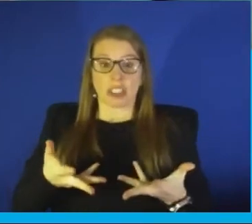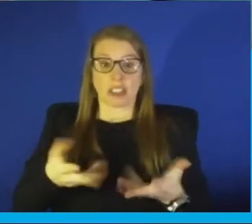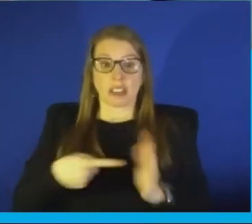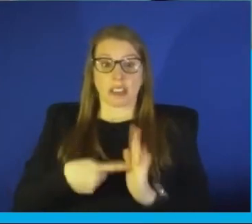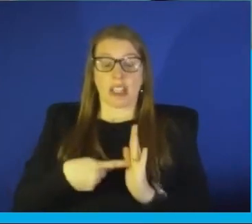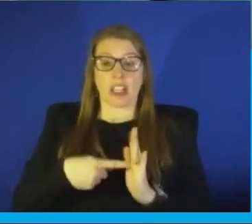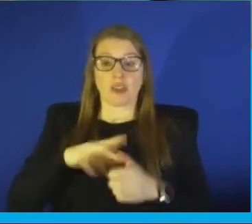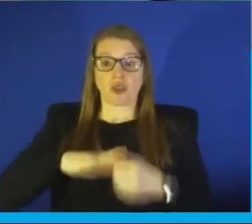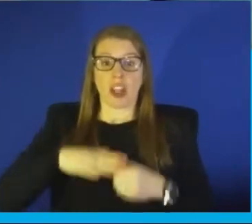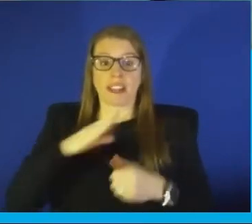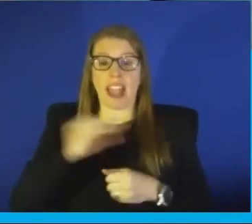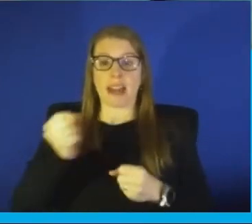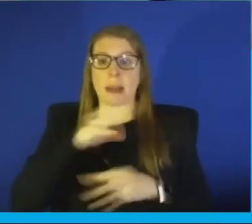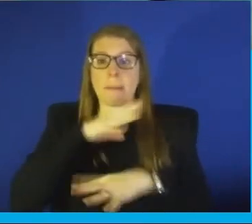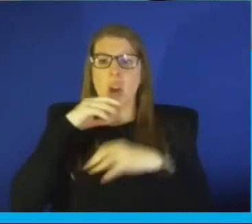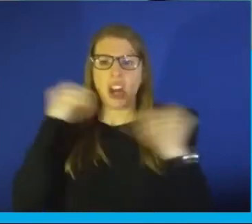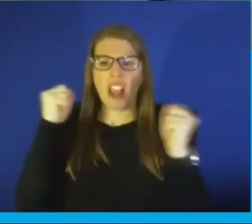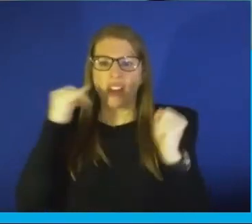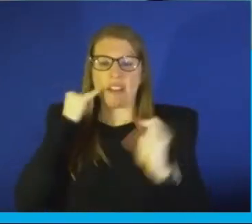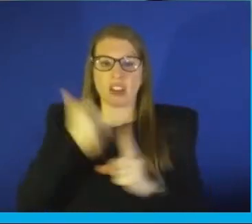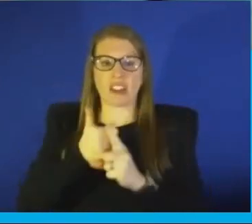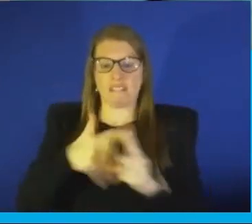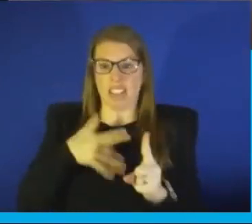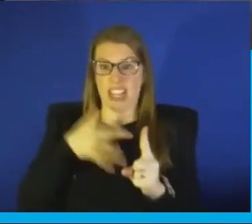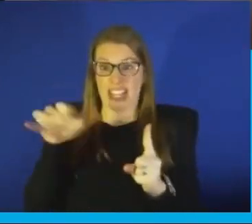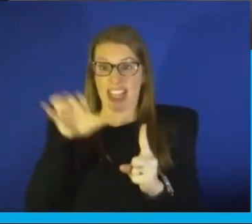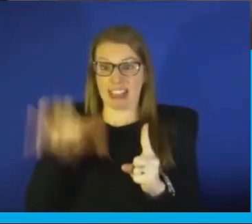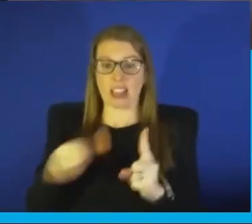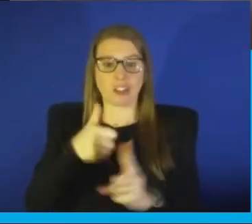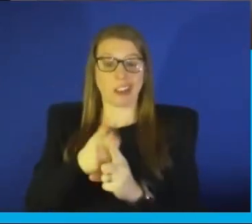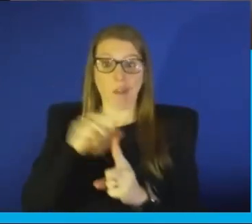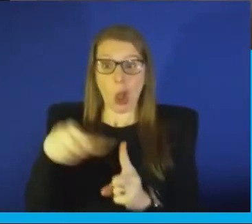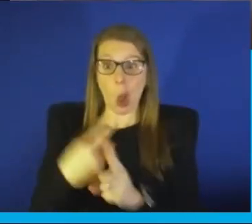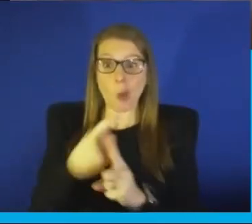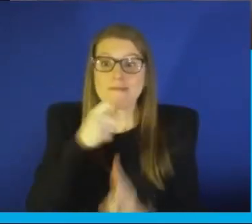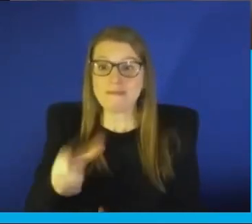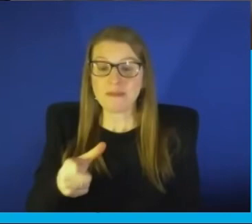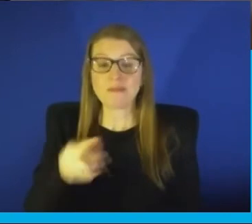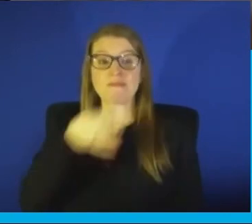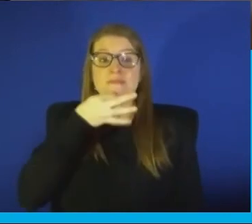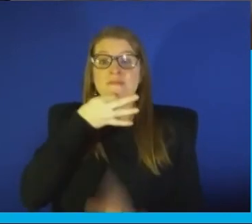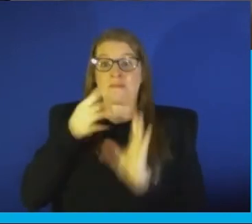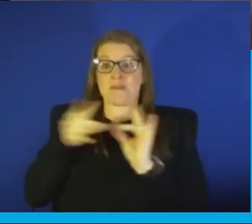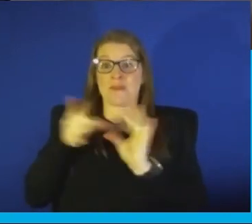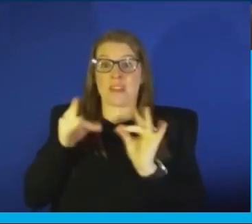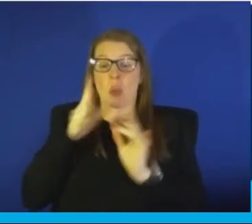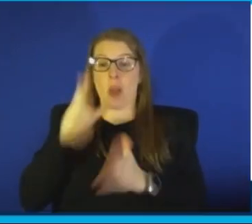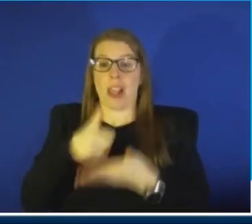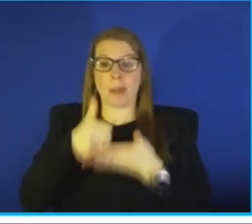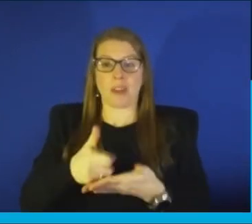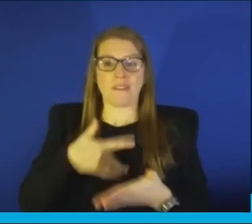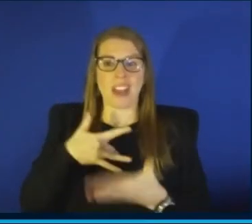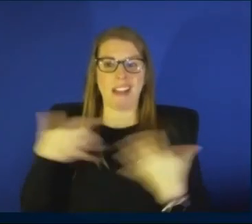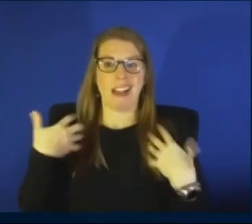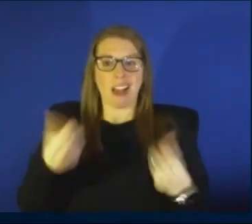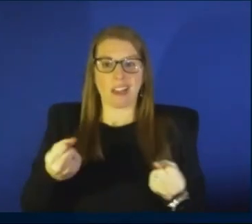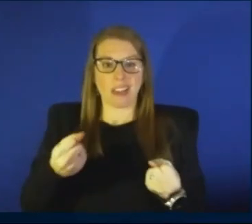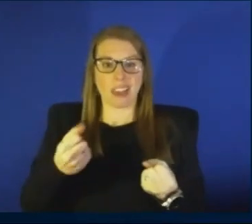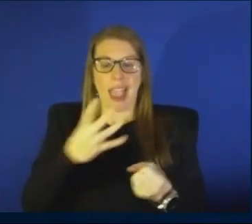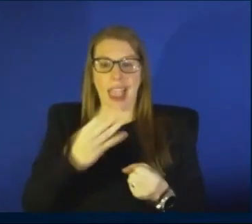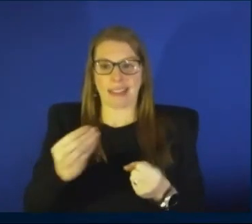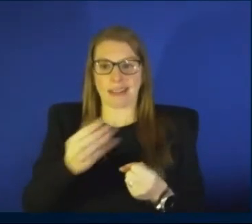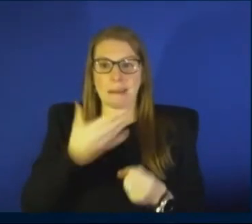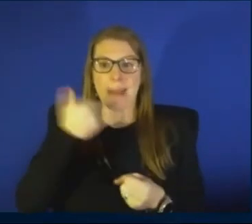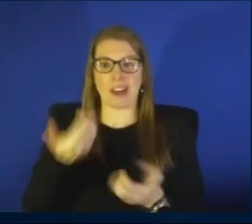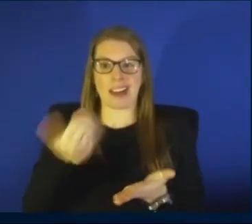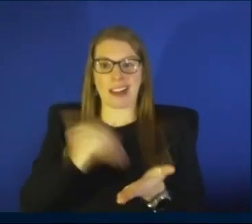and burnout. If you're feeling like that, you are not alone. What the experts say can help you feel healthy and better again. Join us at 8 a.m. on these